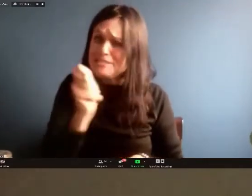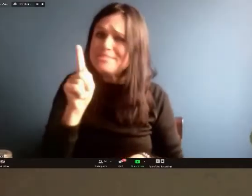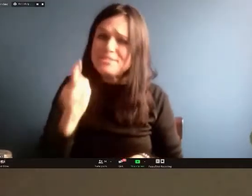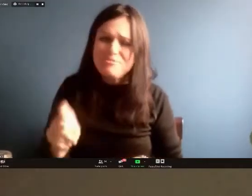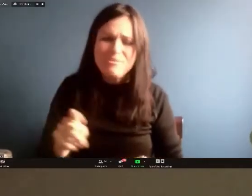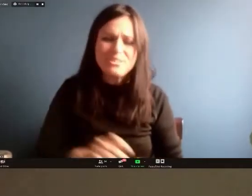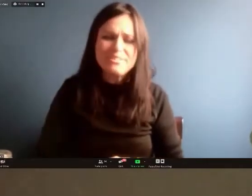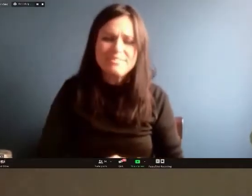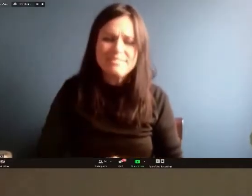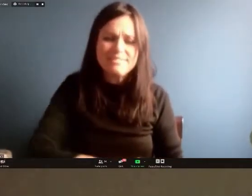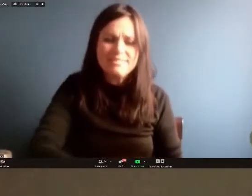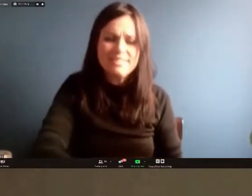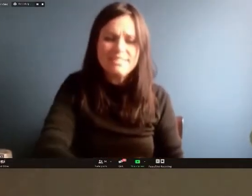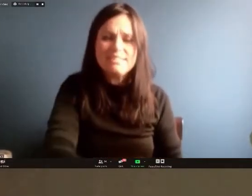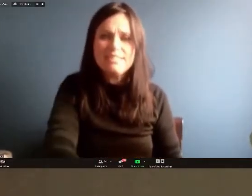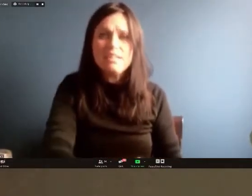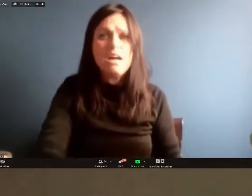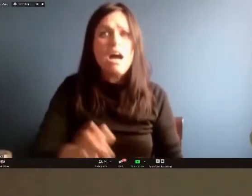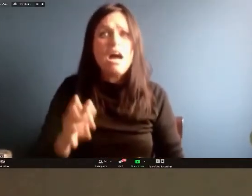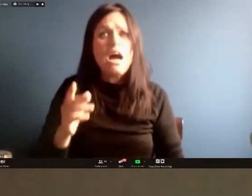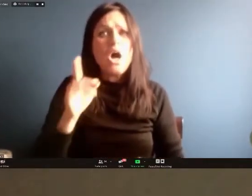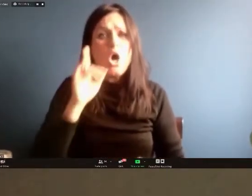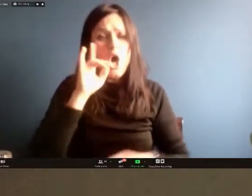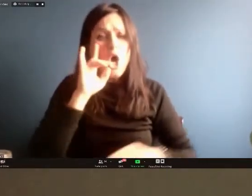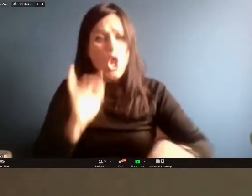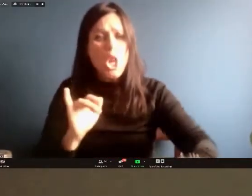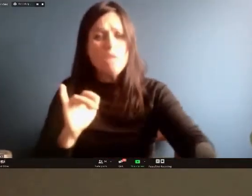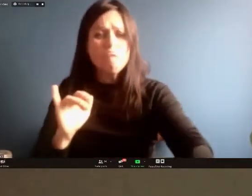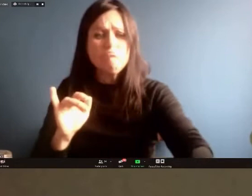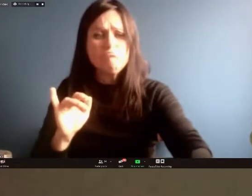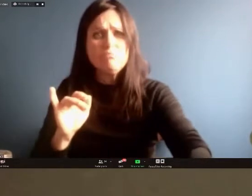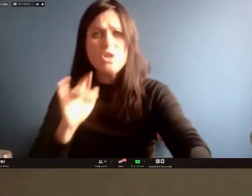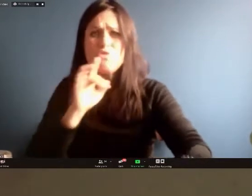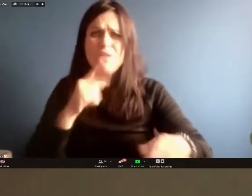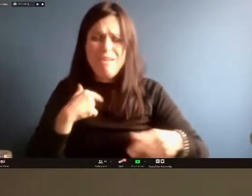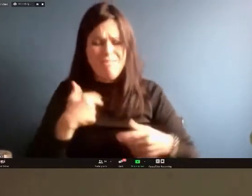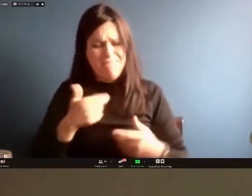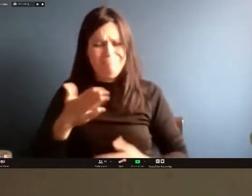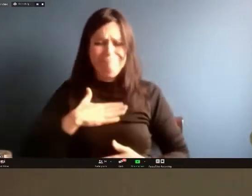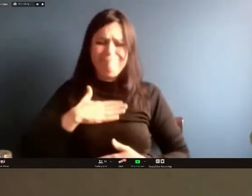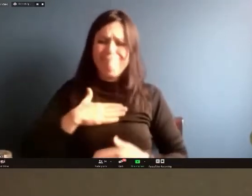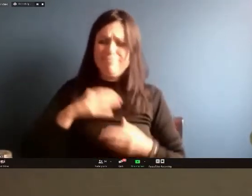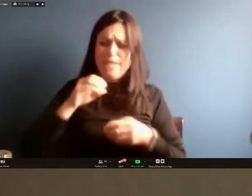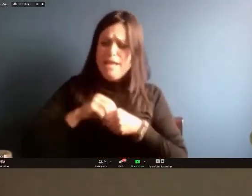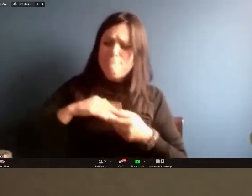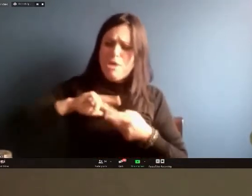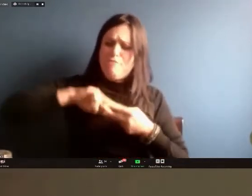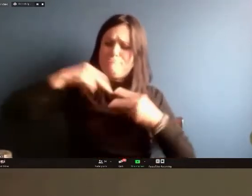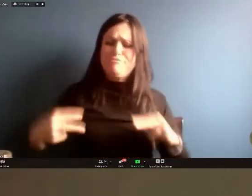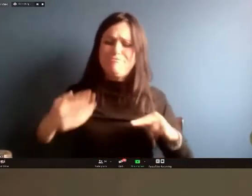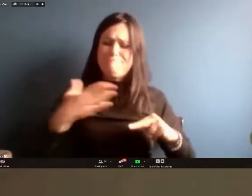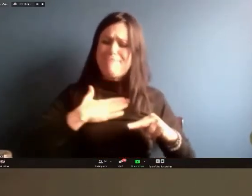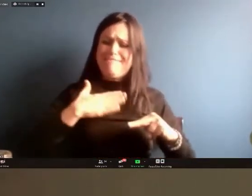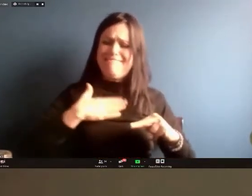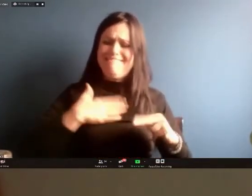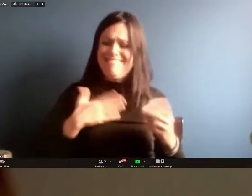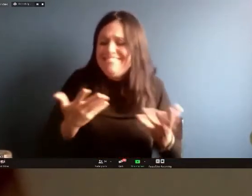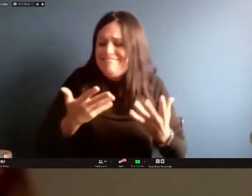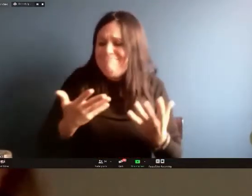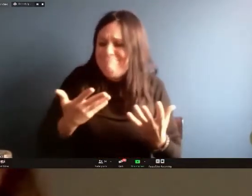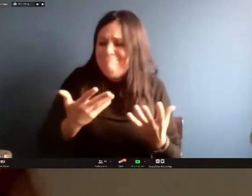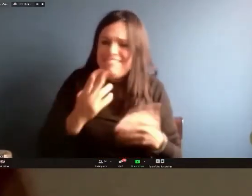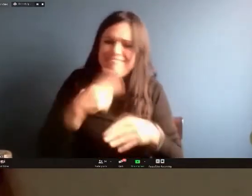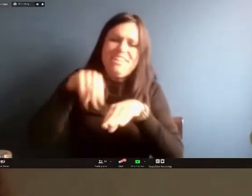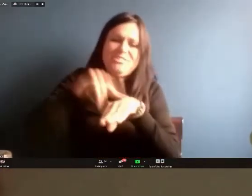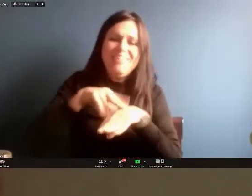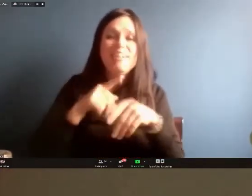suppose maybe a little bit of it is just kind of in your DNA. I was an only child.